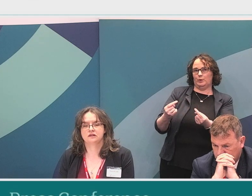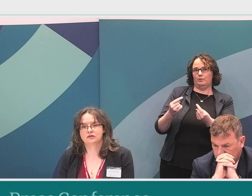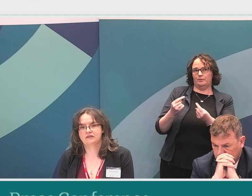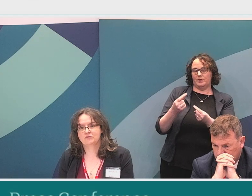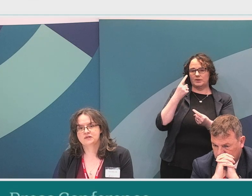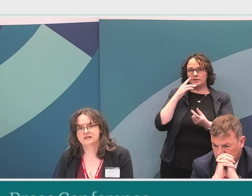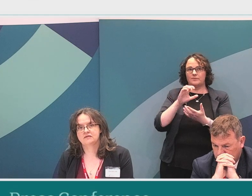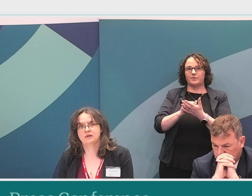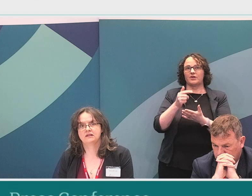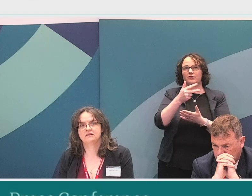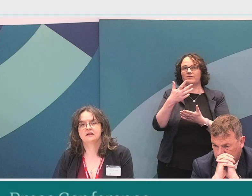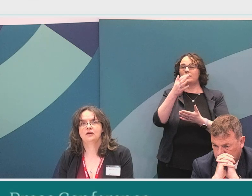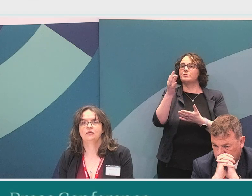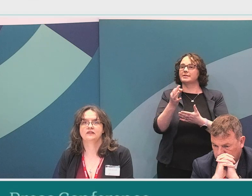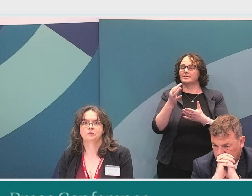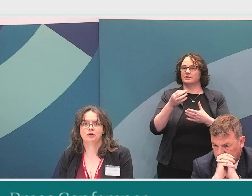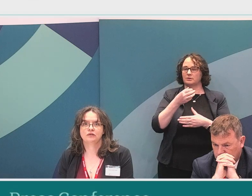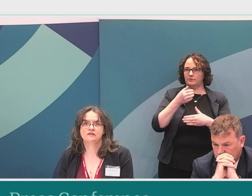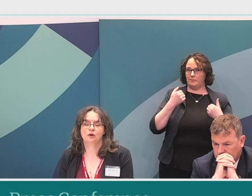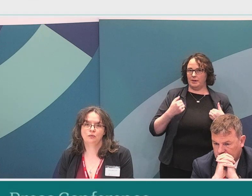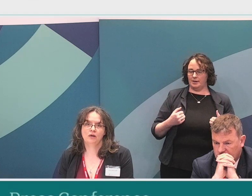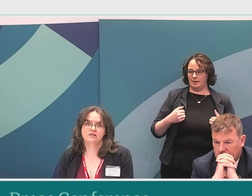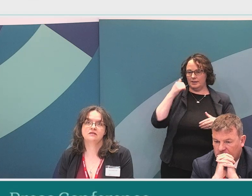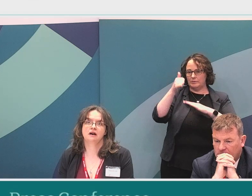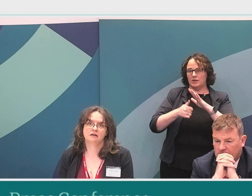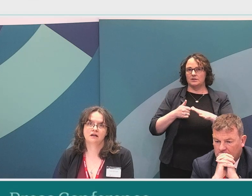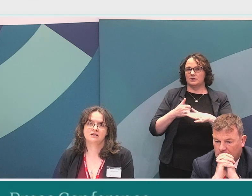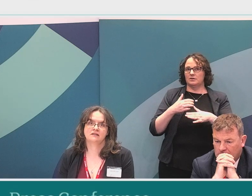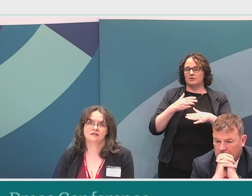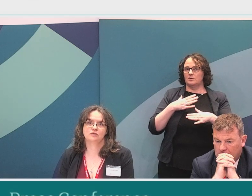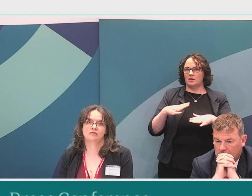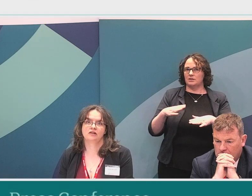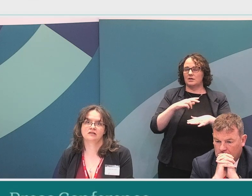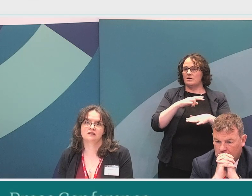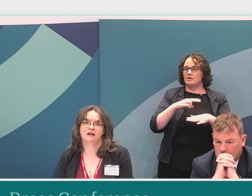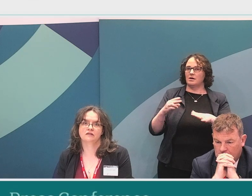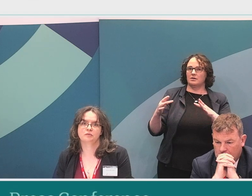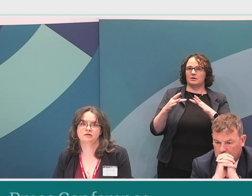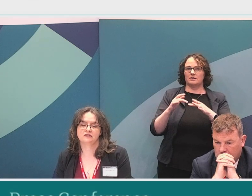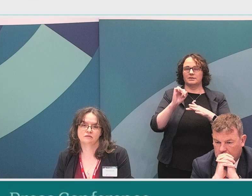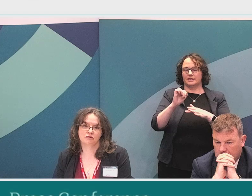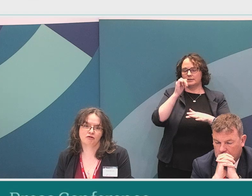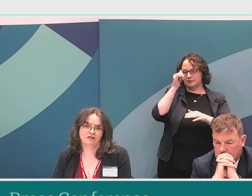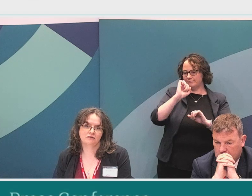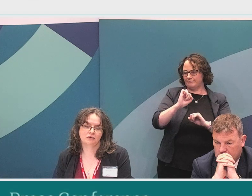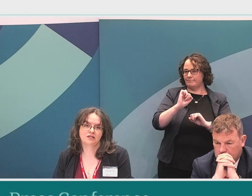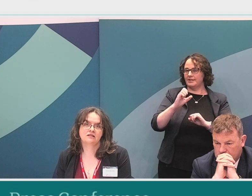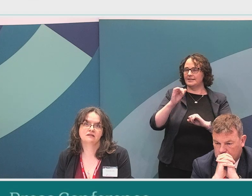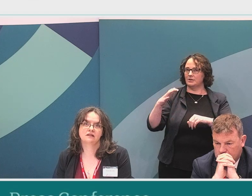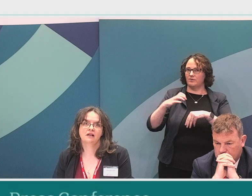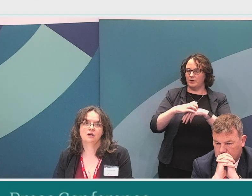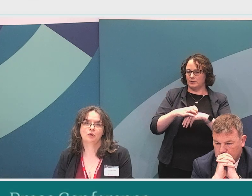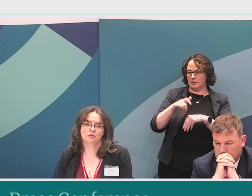that 35% of males who have experienced unwanted non-contact sexual violence have experienced this with a friend or an